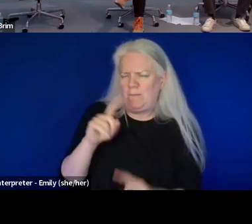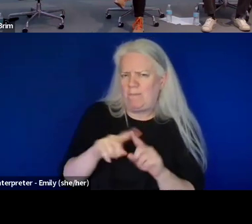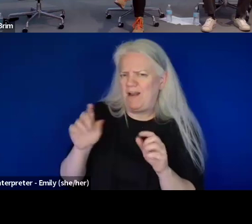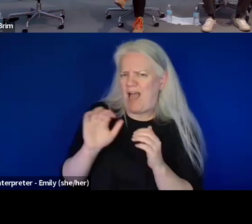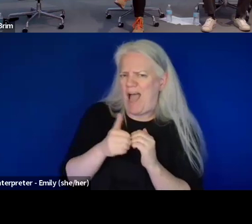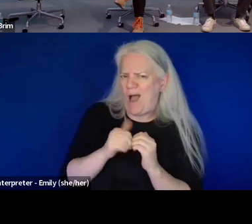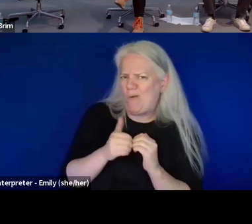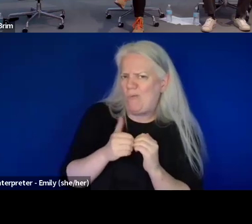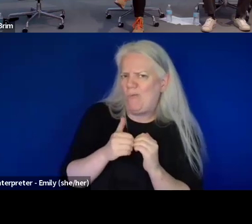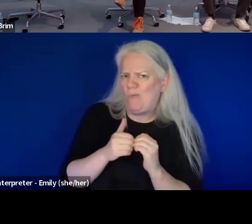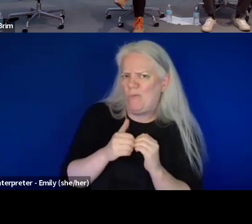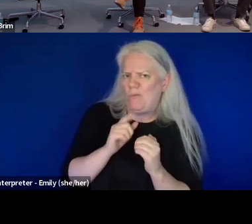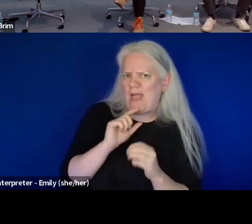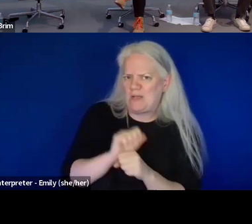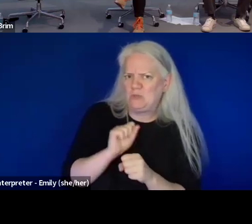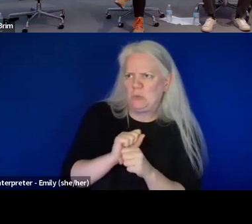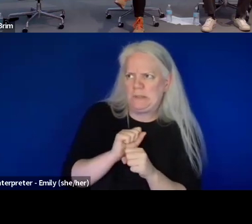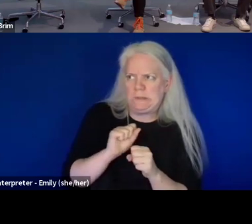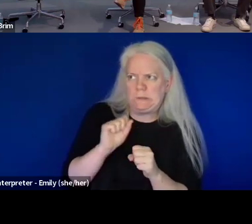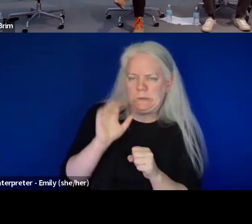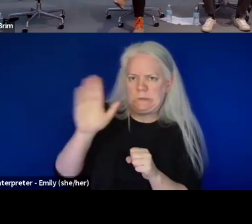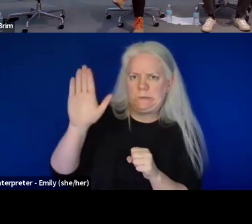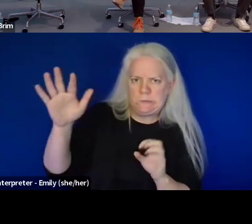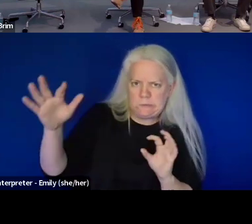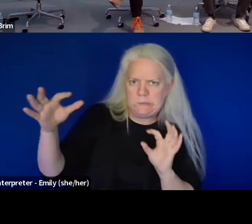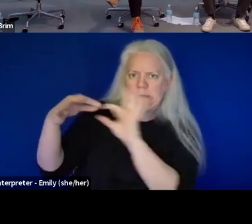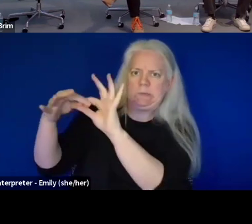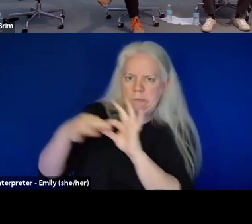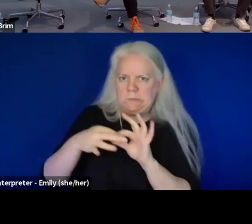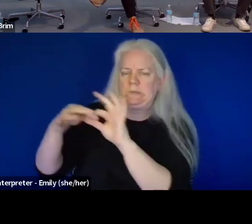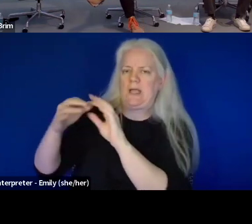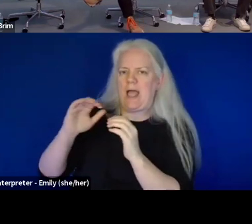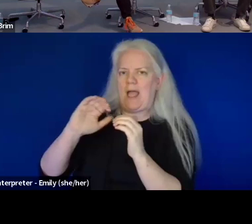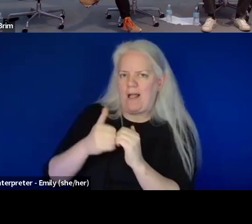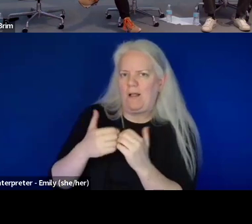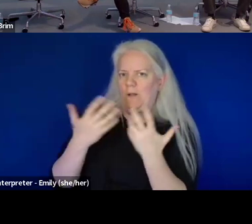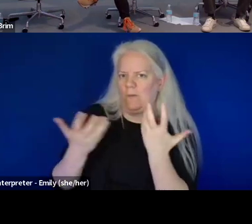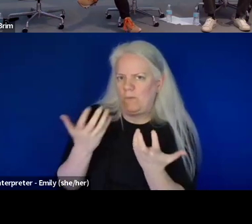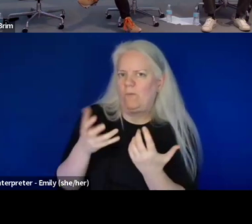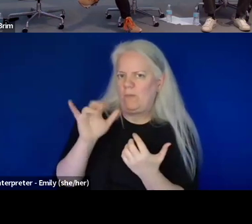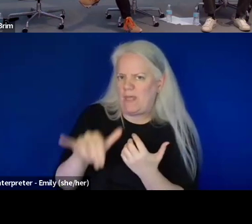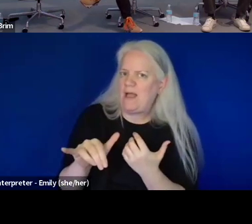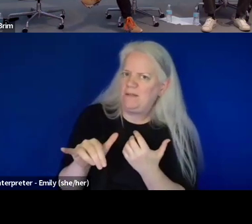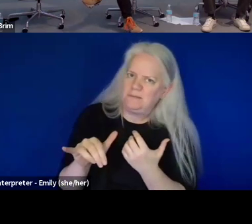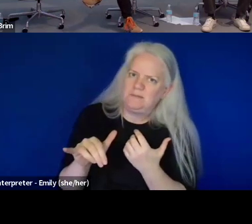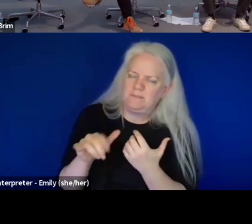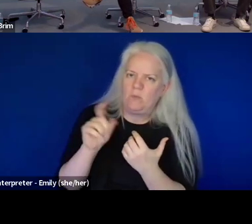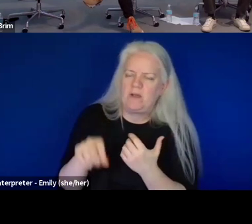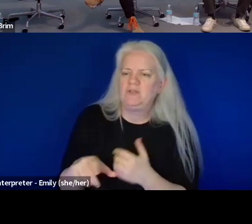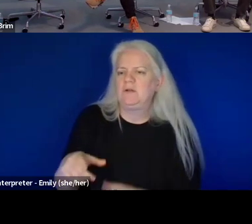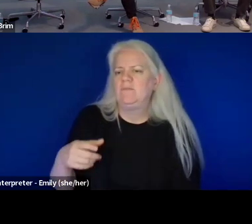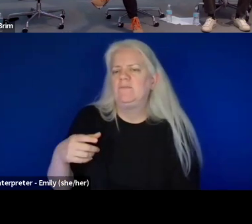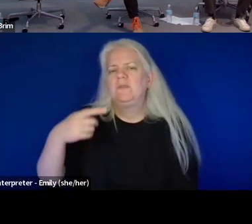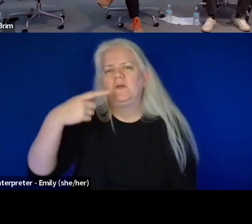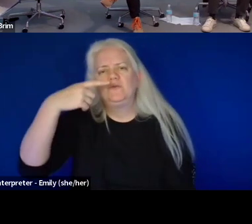is the actual way to do that? And what is actually in place where you can get that linked up and connected? Allie, can you say a little bit